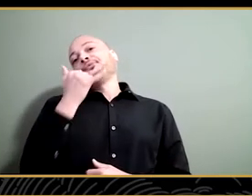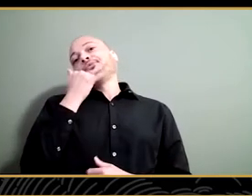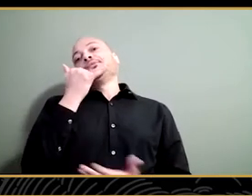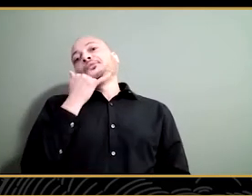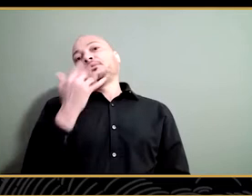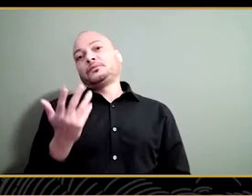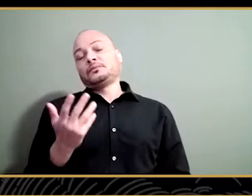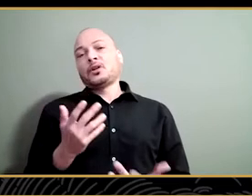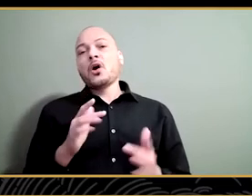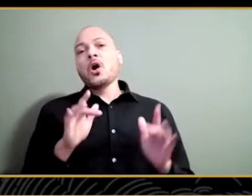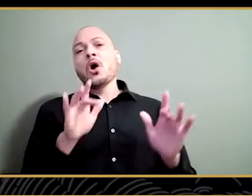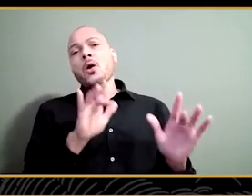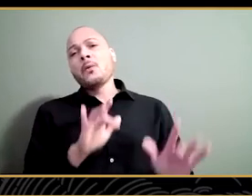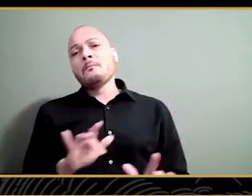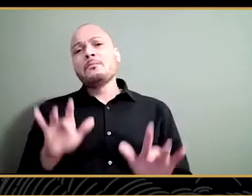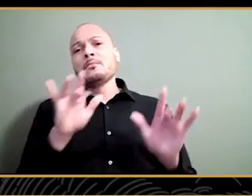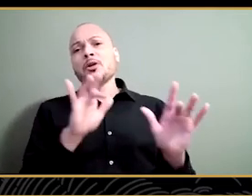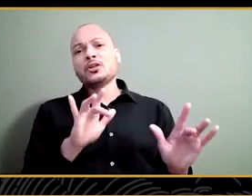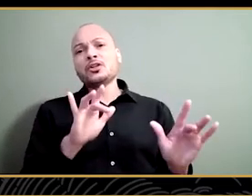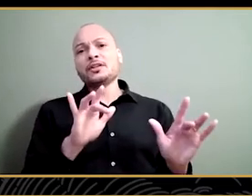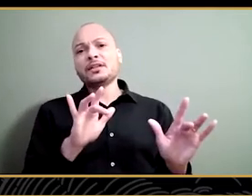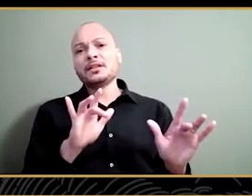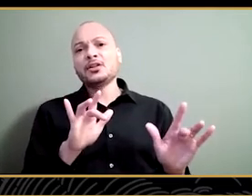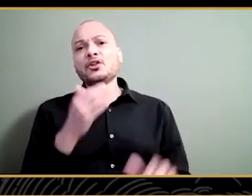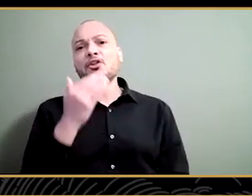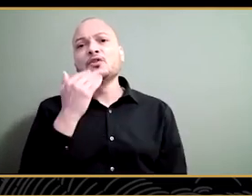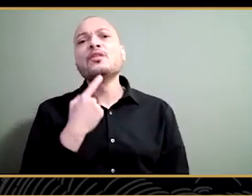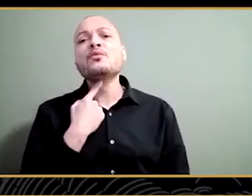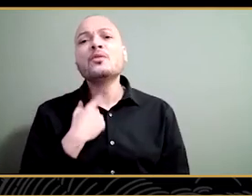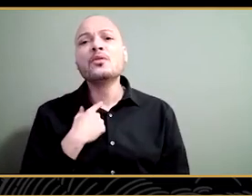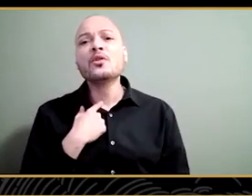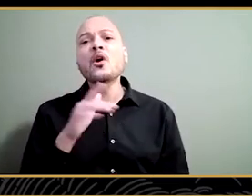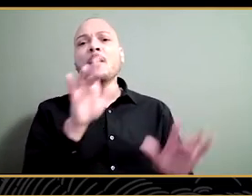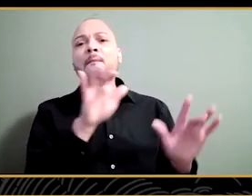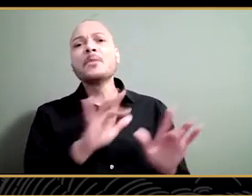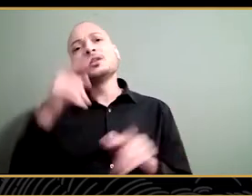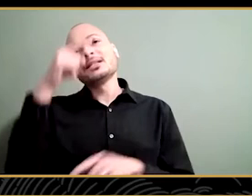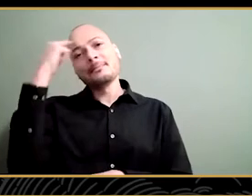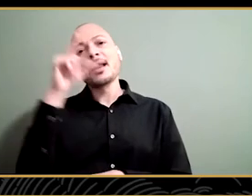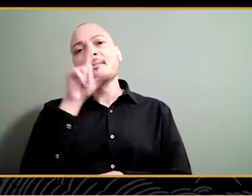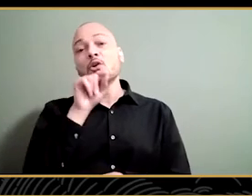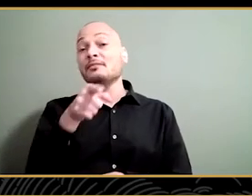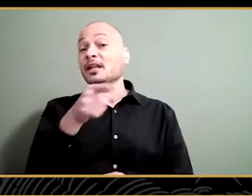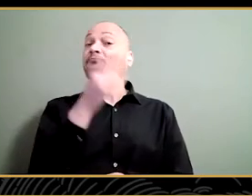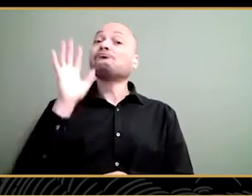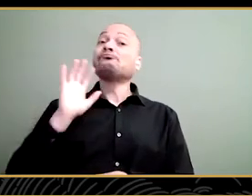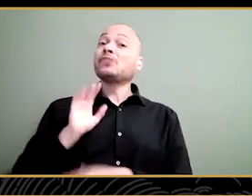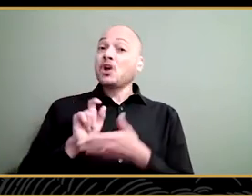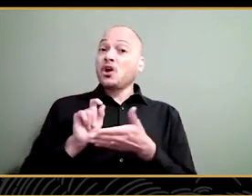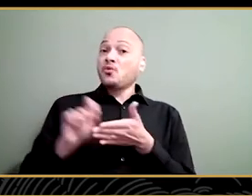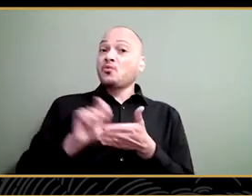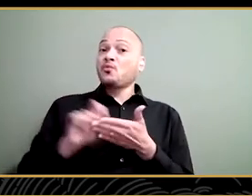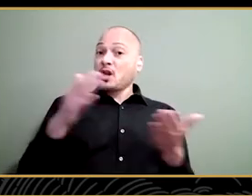Mercy, sweet throat. Mercy, blackbird. He once wrote a song about me in the middle of the